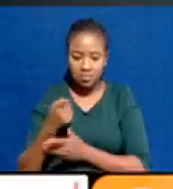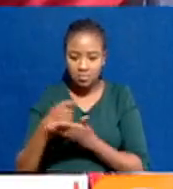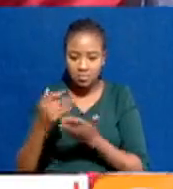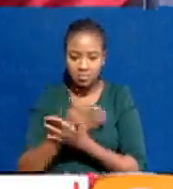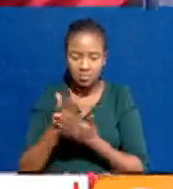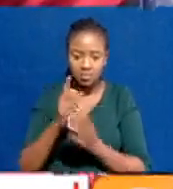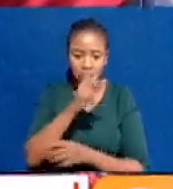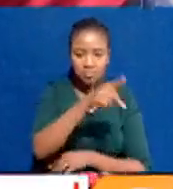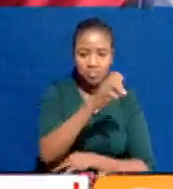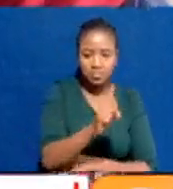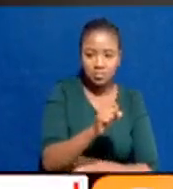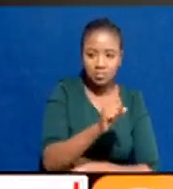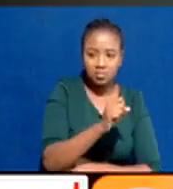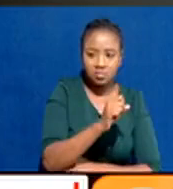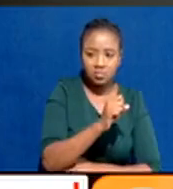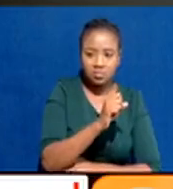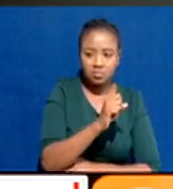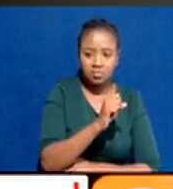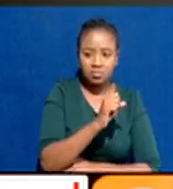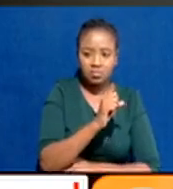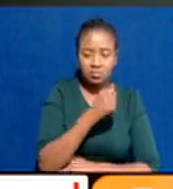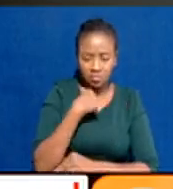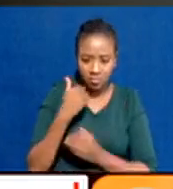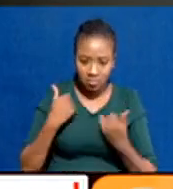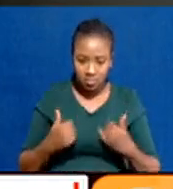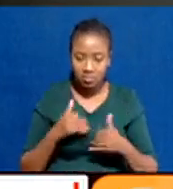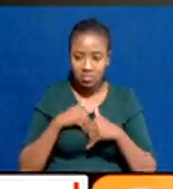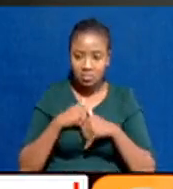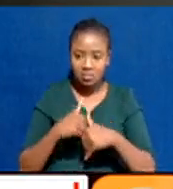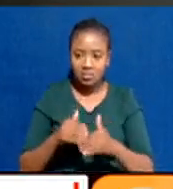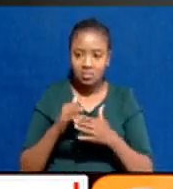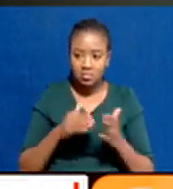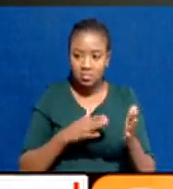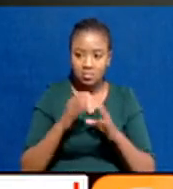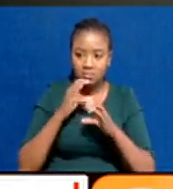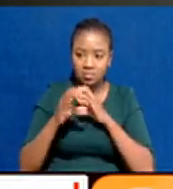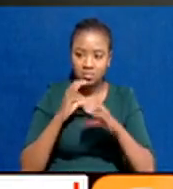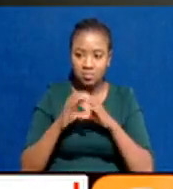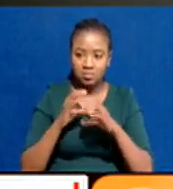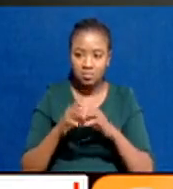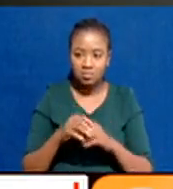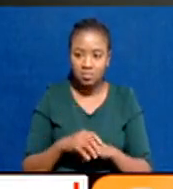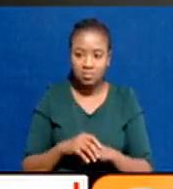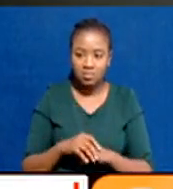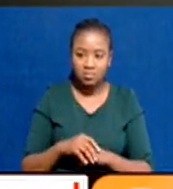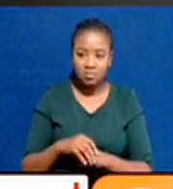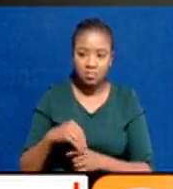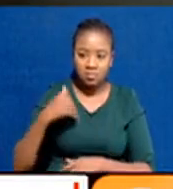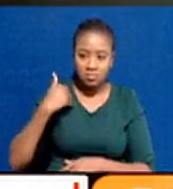secretary. According to our channel of communication, as the head of malaria program,